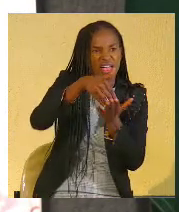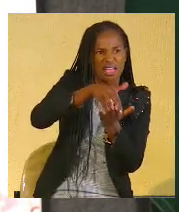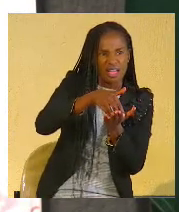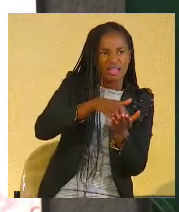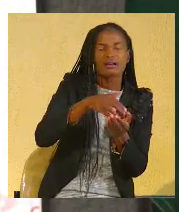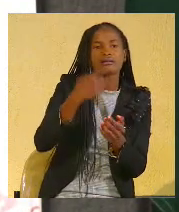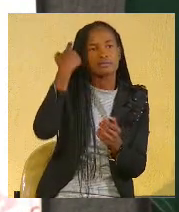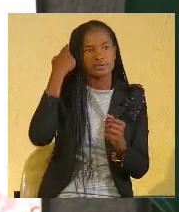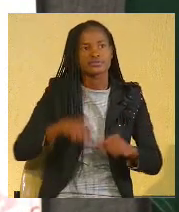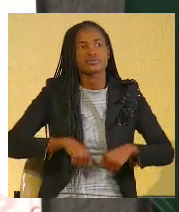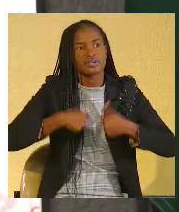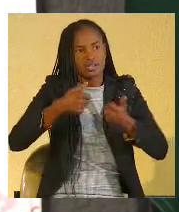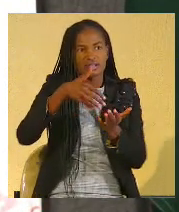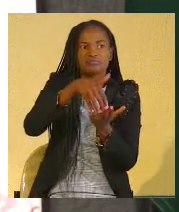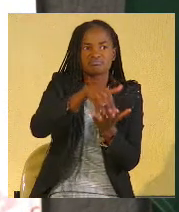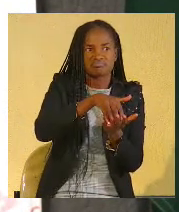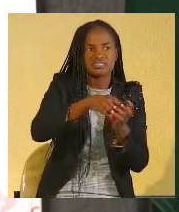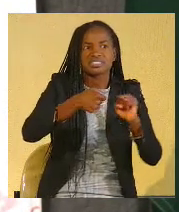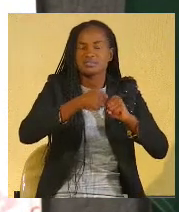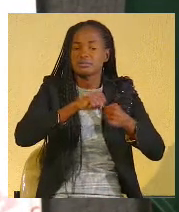has got a number of